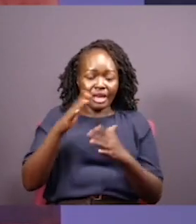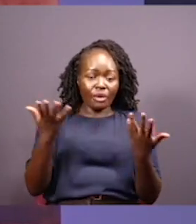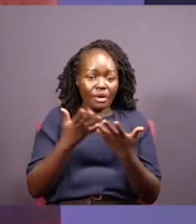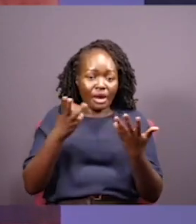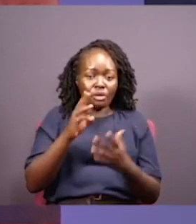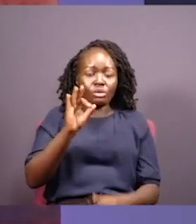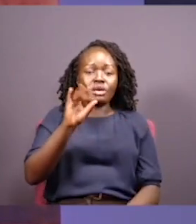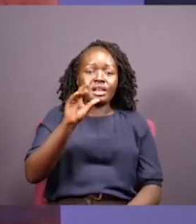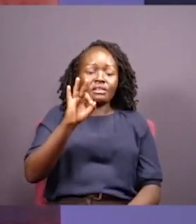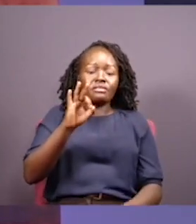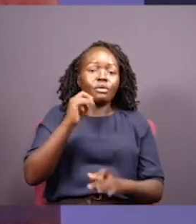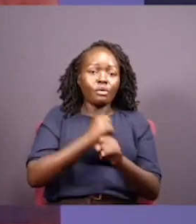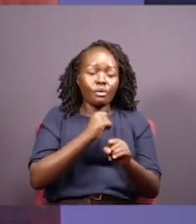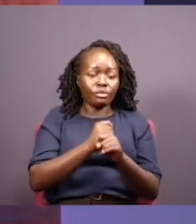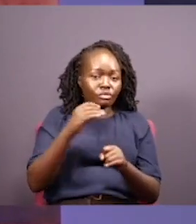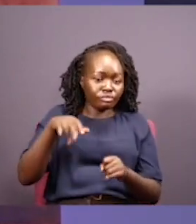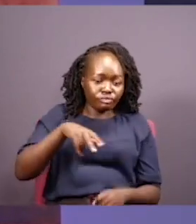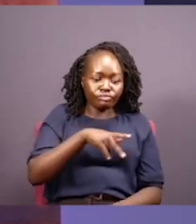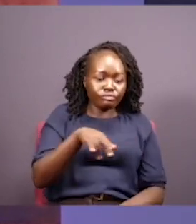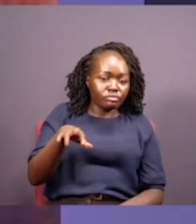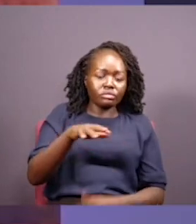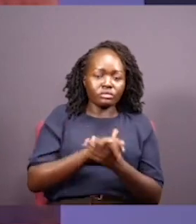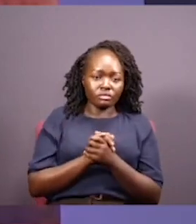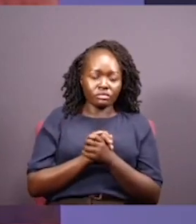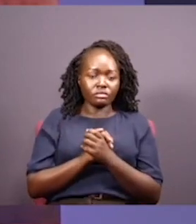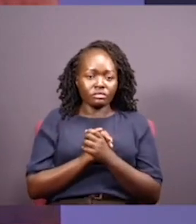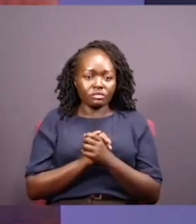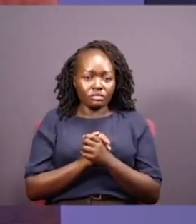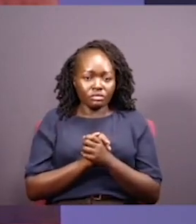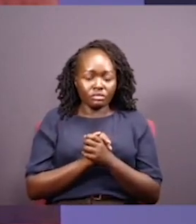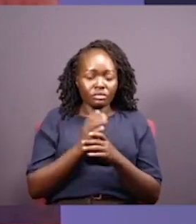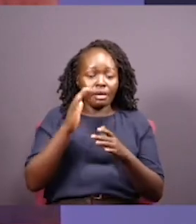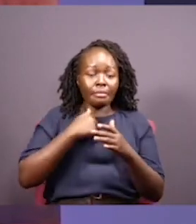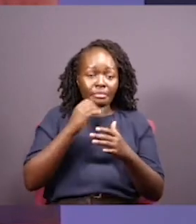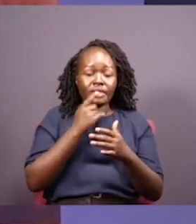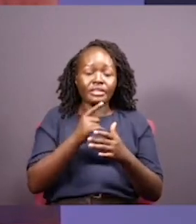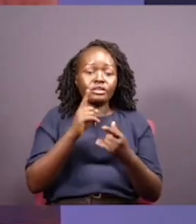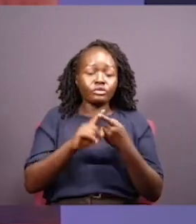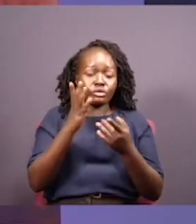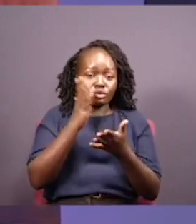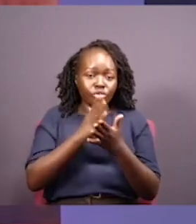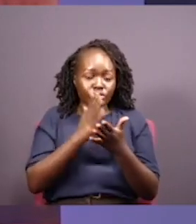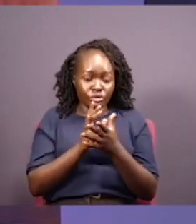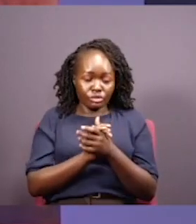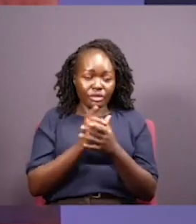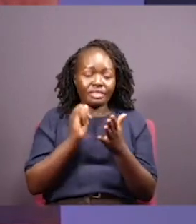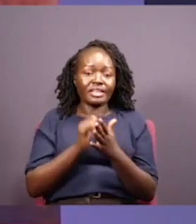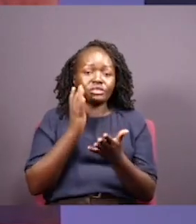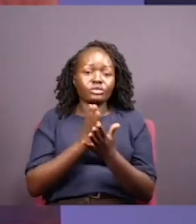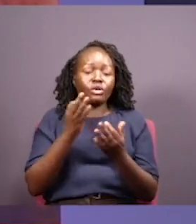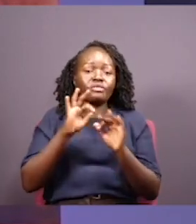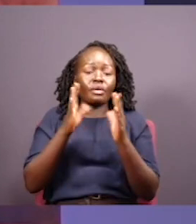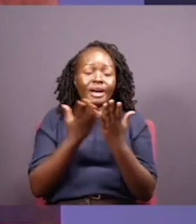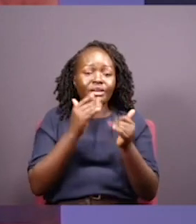would operate. Beloved of God, I confess to you that that's the reality of the world in which you and